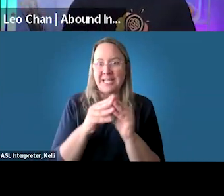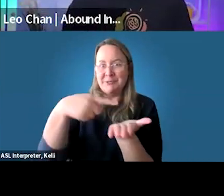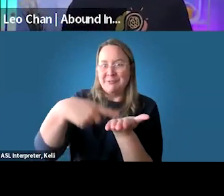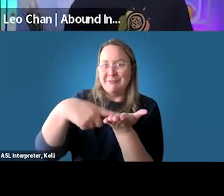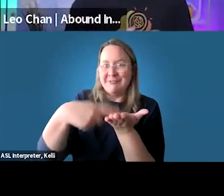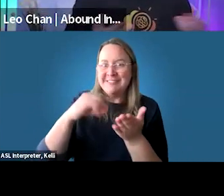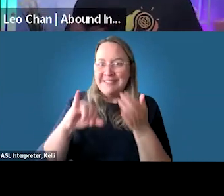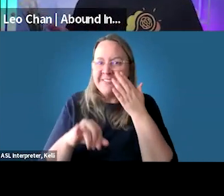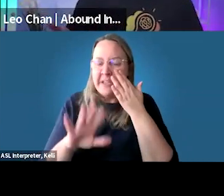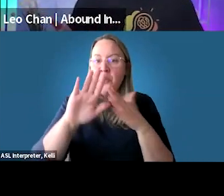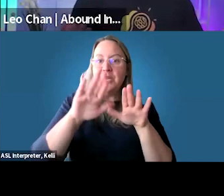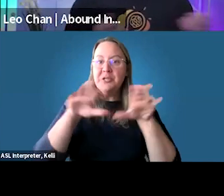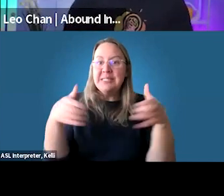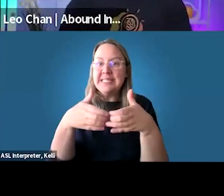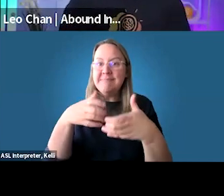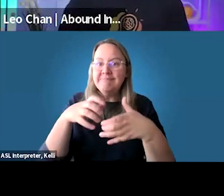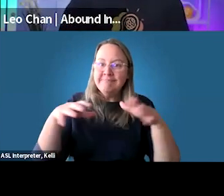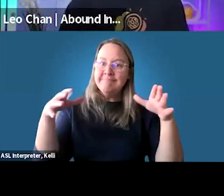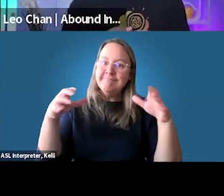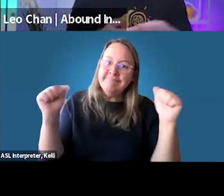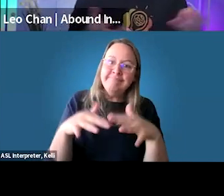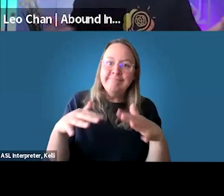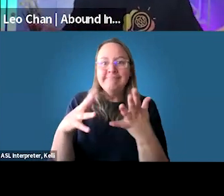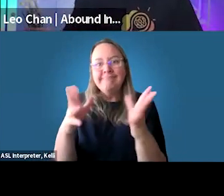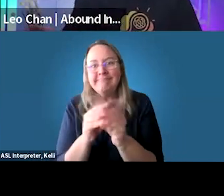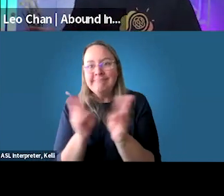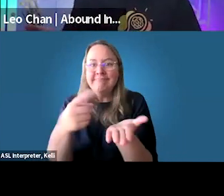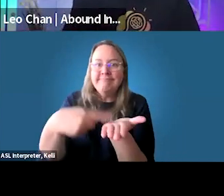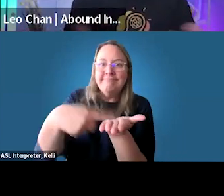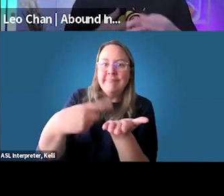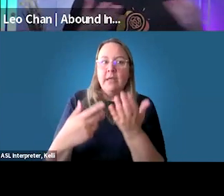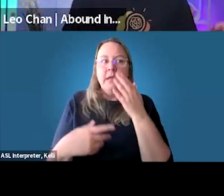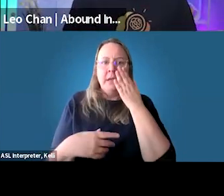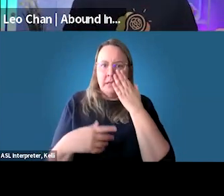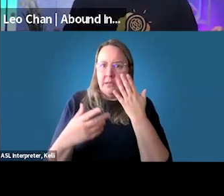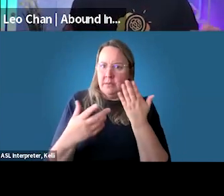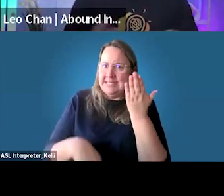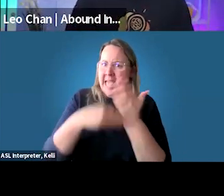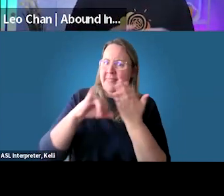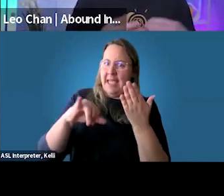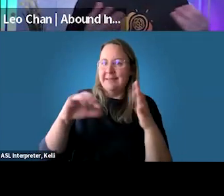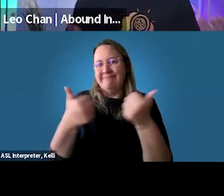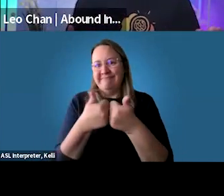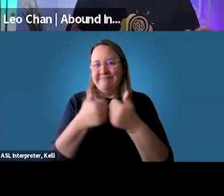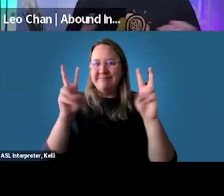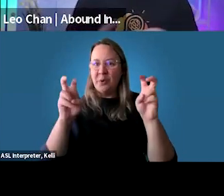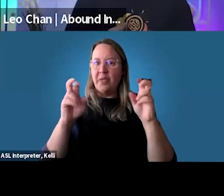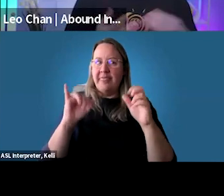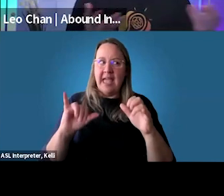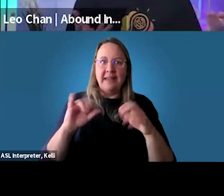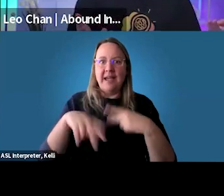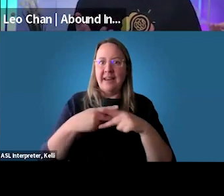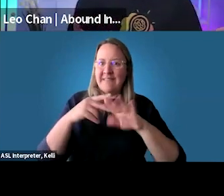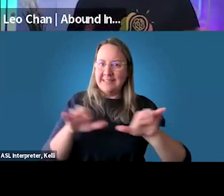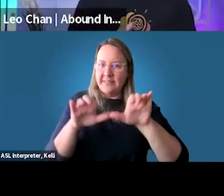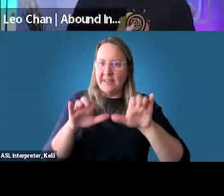team gets together and you have an I wonder session, you know, what what curiosity might that inspire? What problems would you